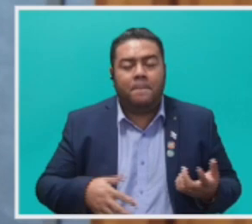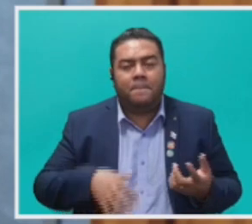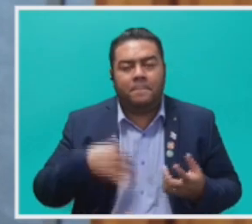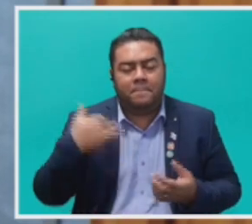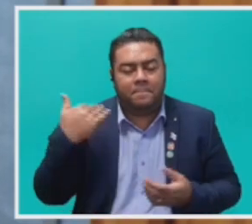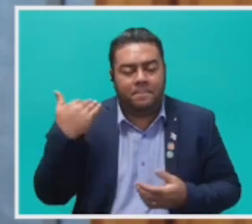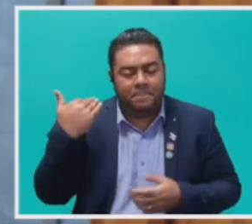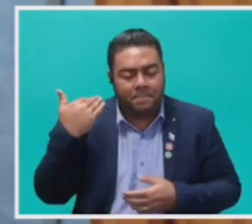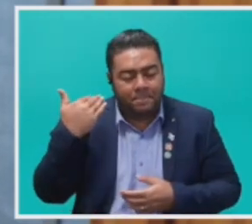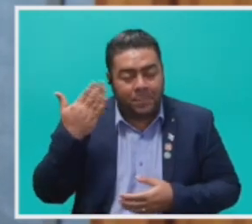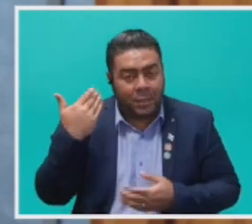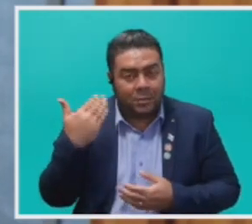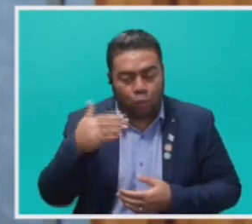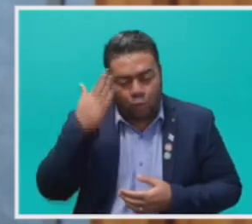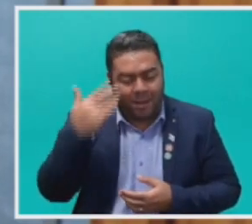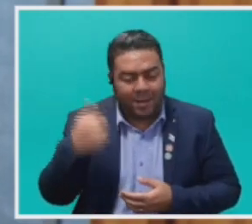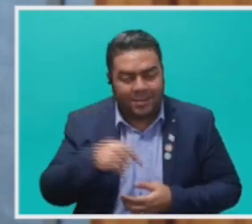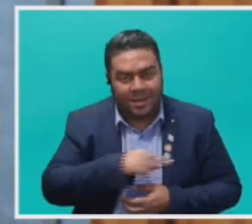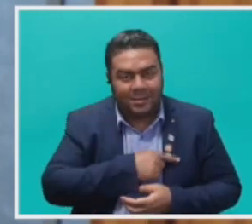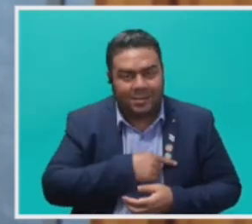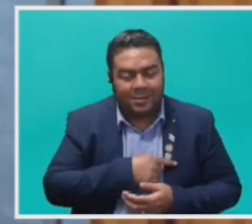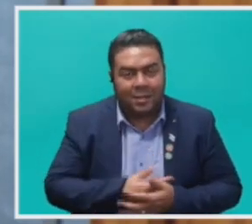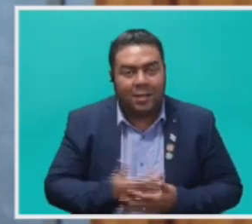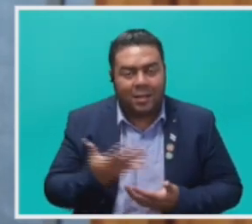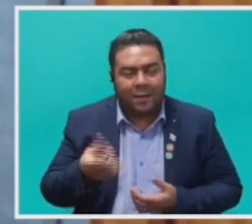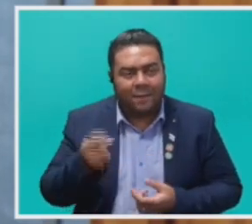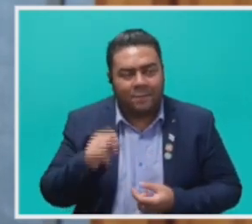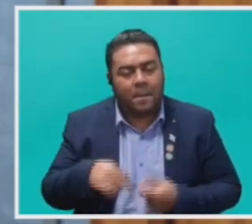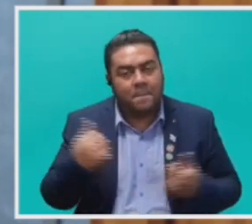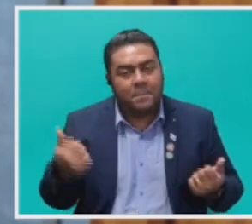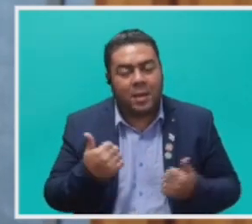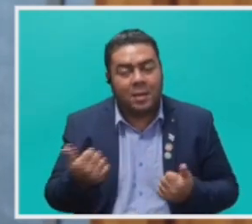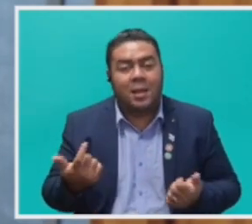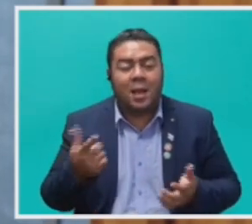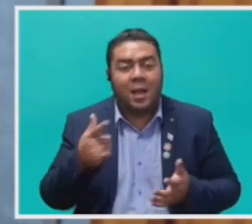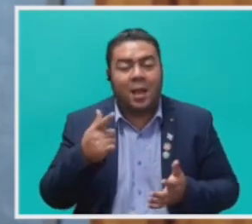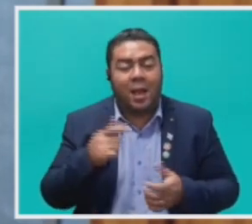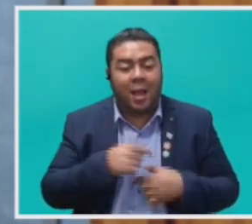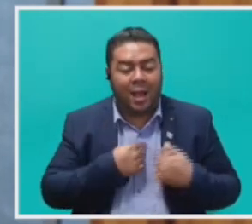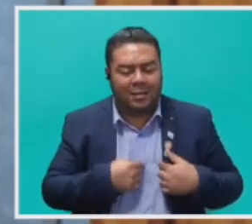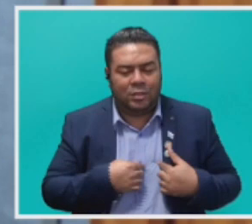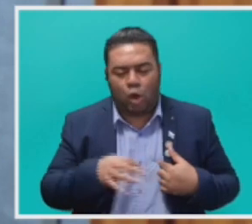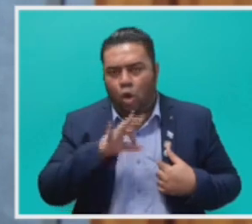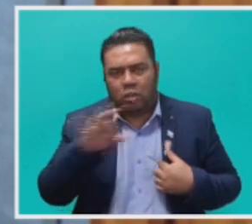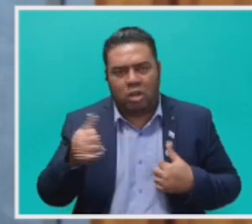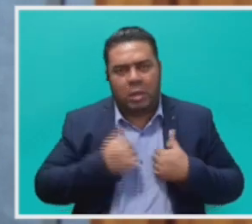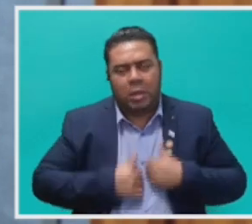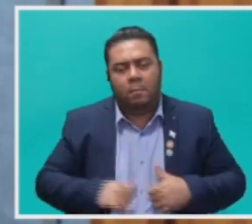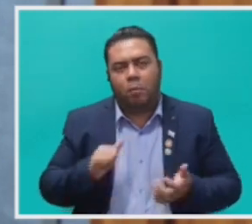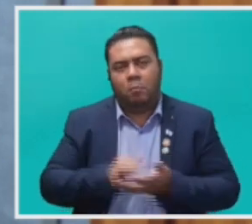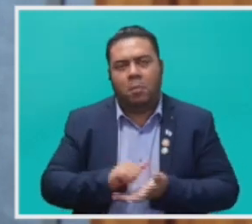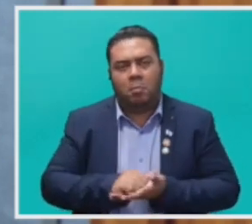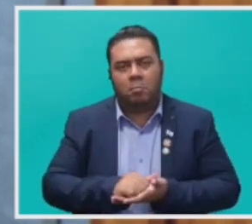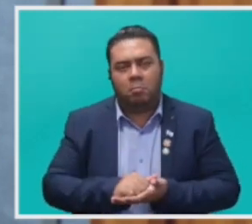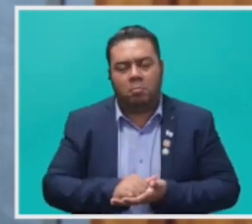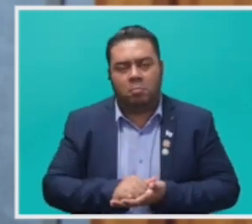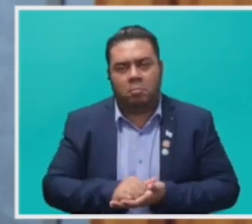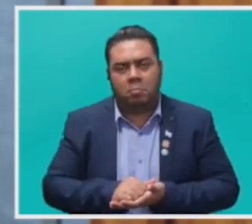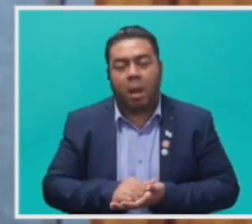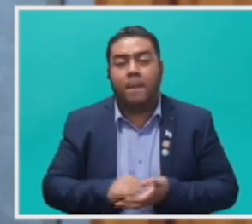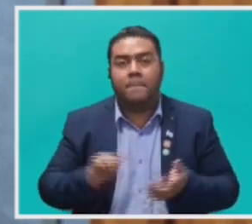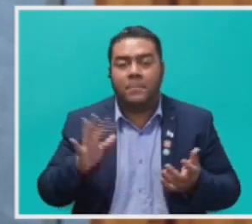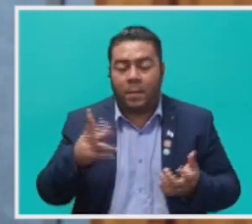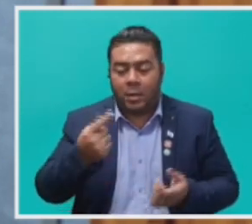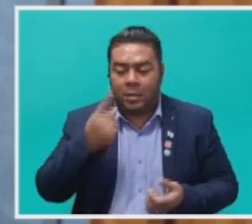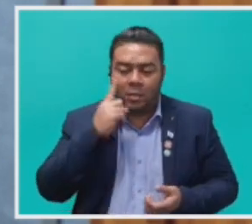past remind us that there are deep-rooted wounds in many hearts unable to heal. Mr. Speaker, some of us can